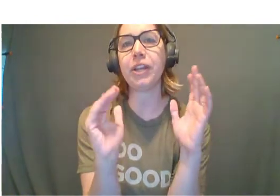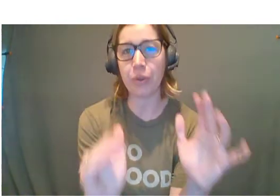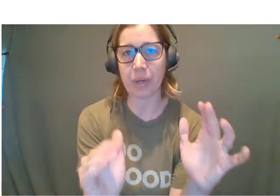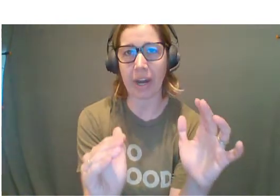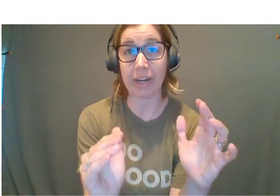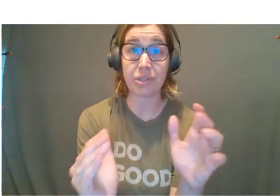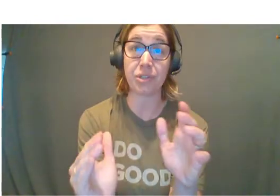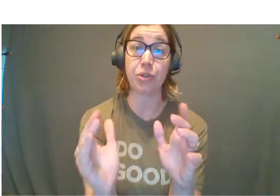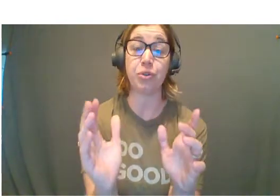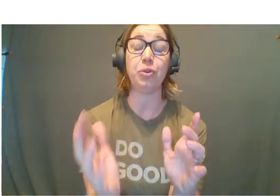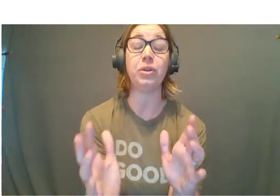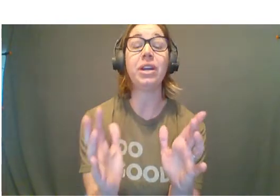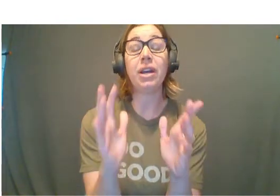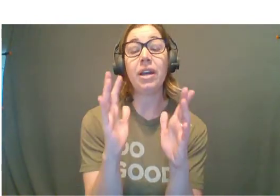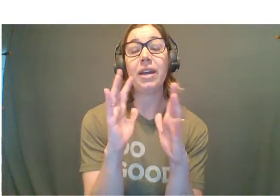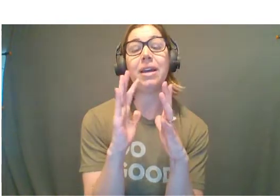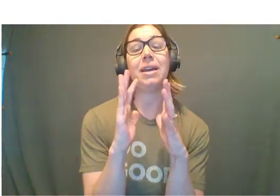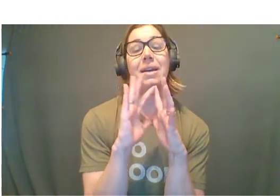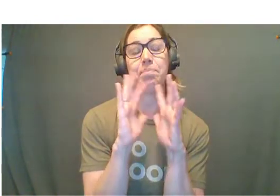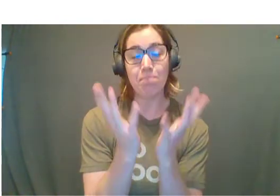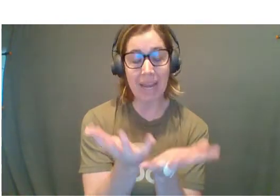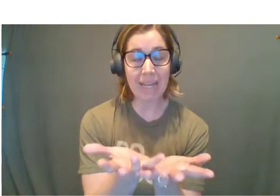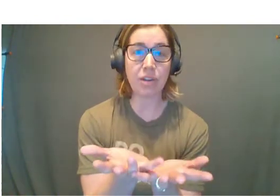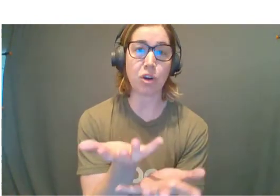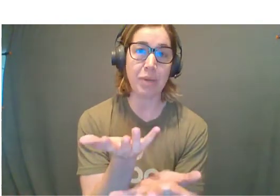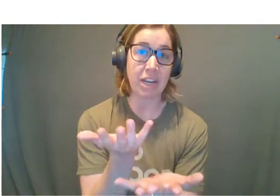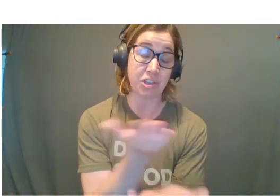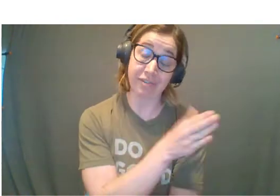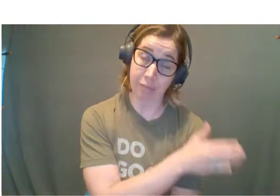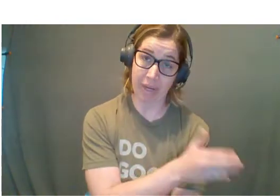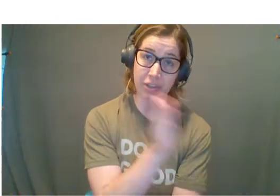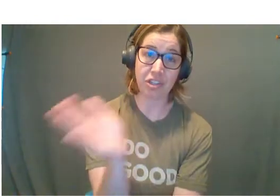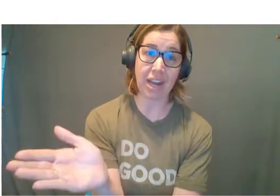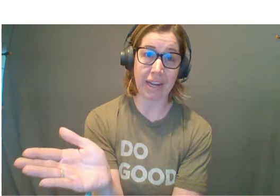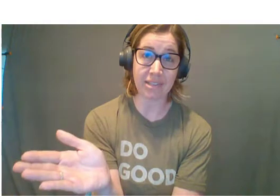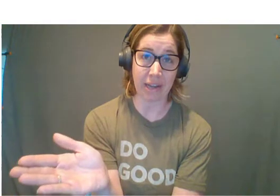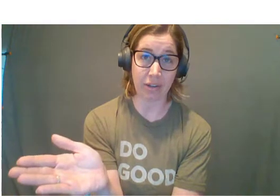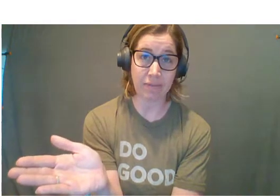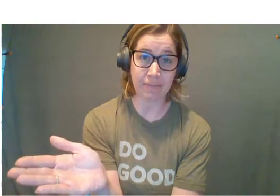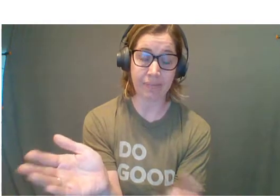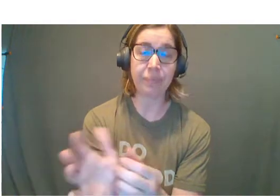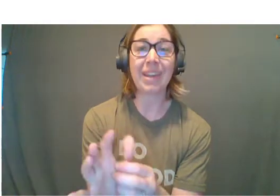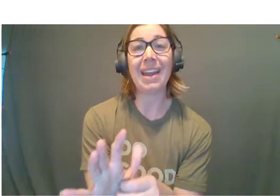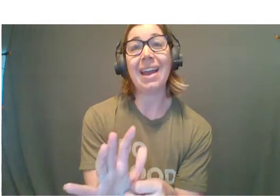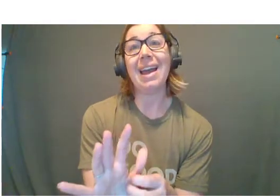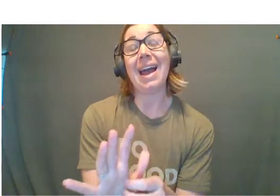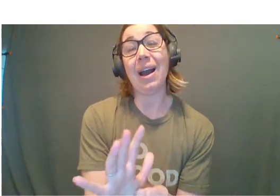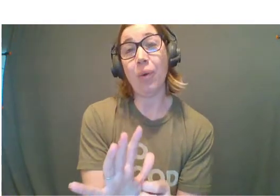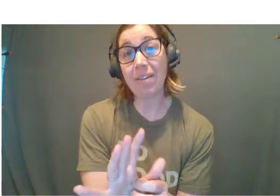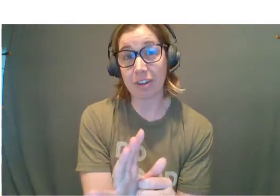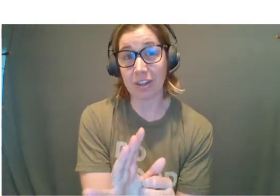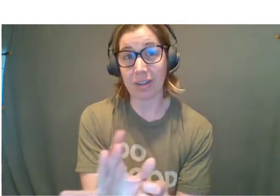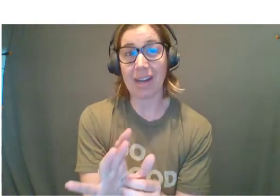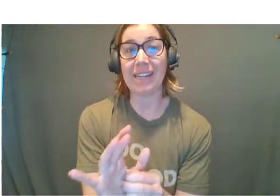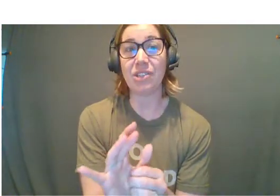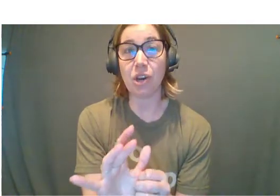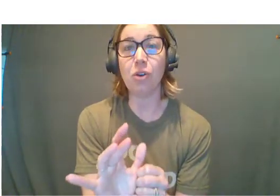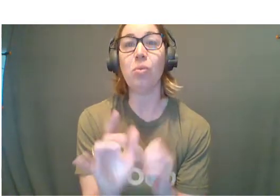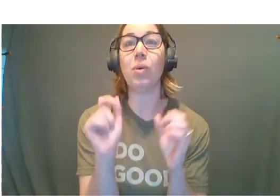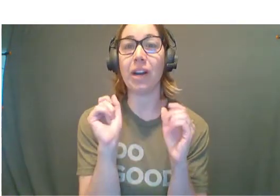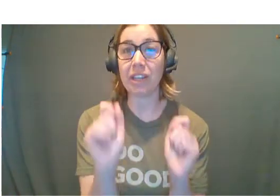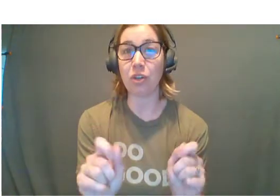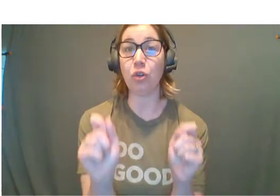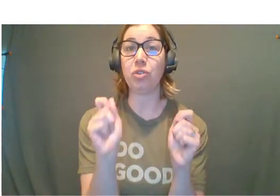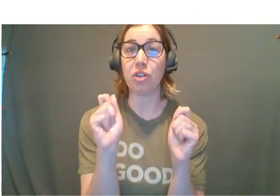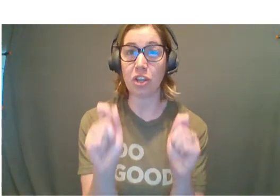I want you guys to make an interpretation from English to ASL. However, I